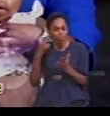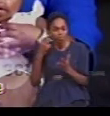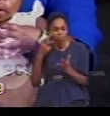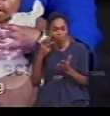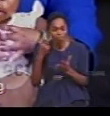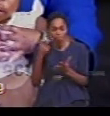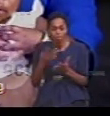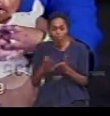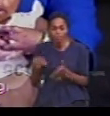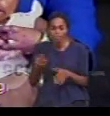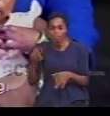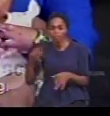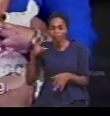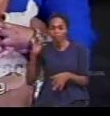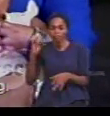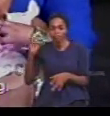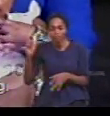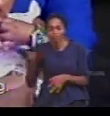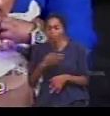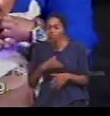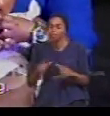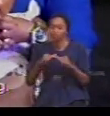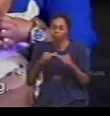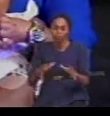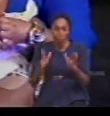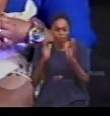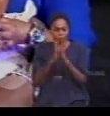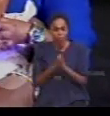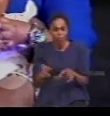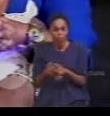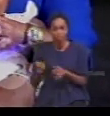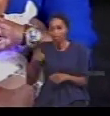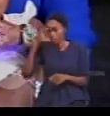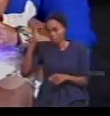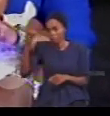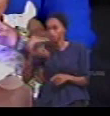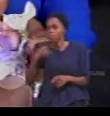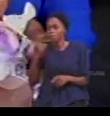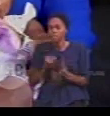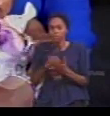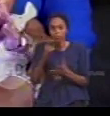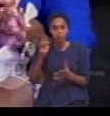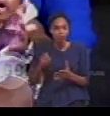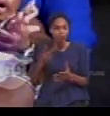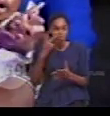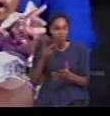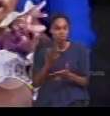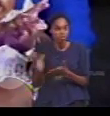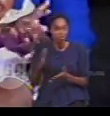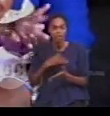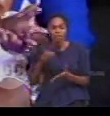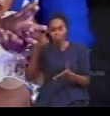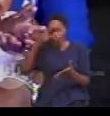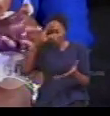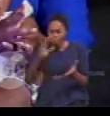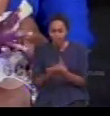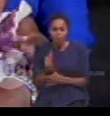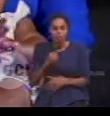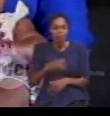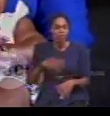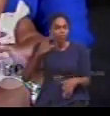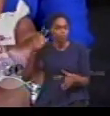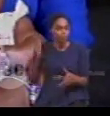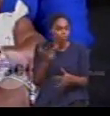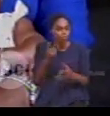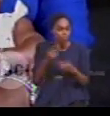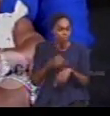believing God and praying. As man of God said, we must see something. And I believe strongly that we will see. So the third time, I said, okay, let's go